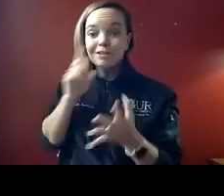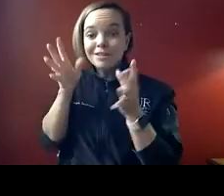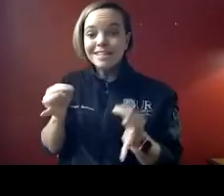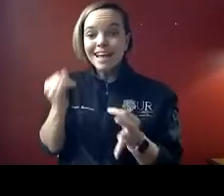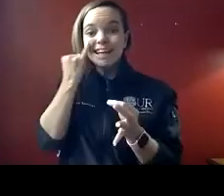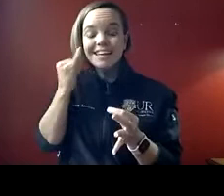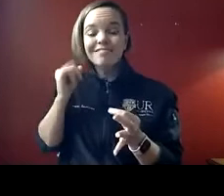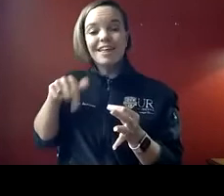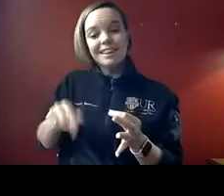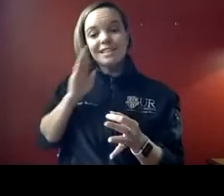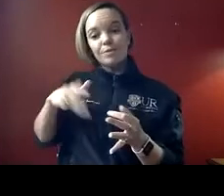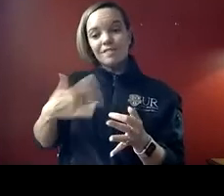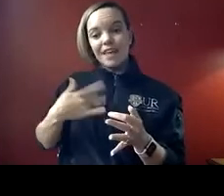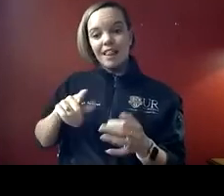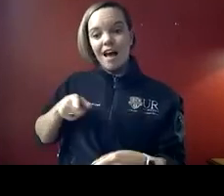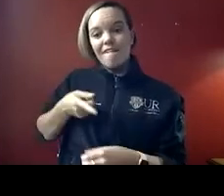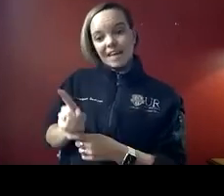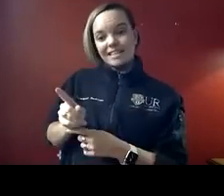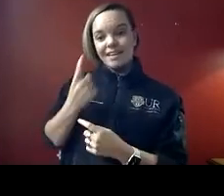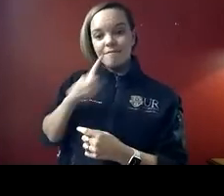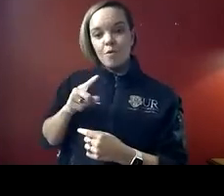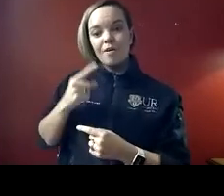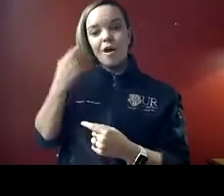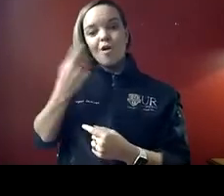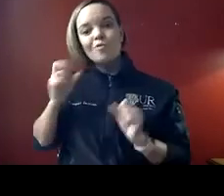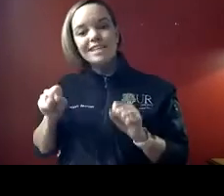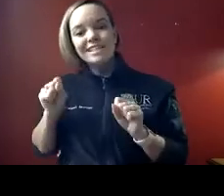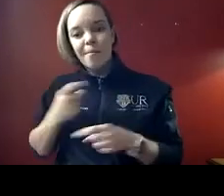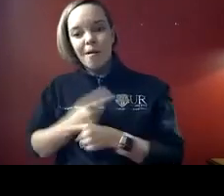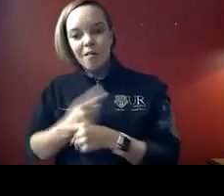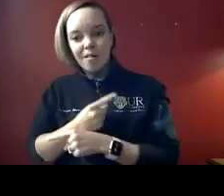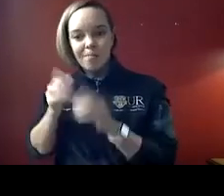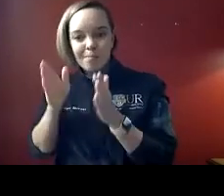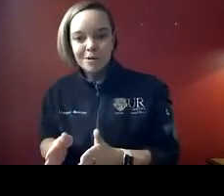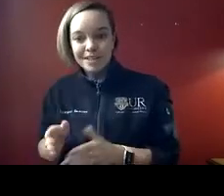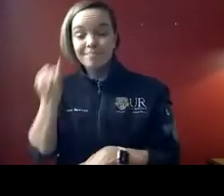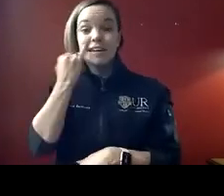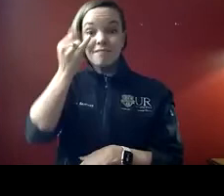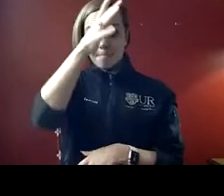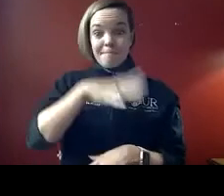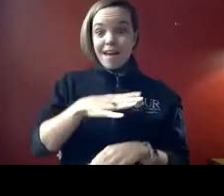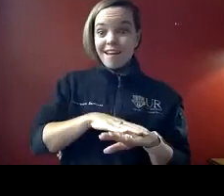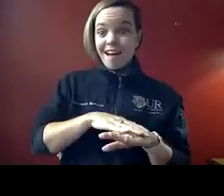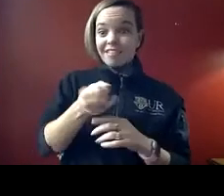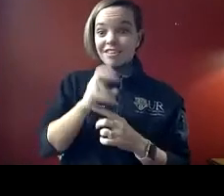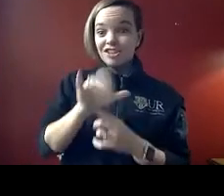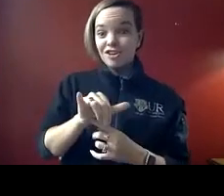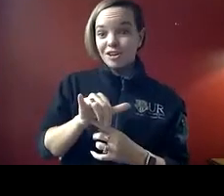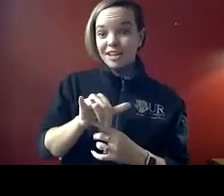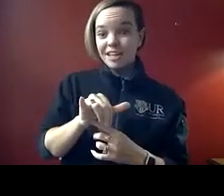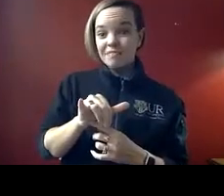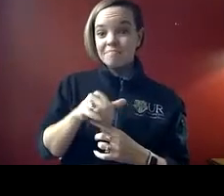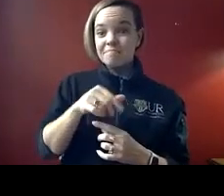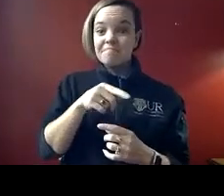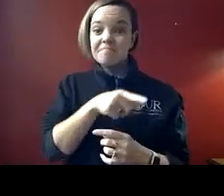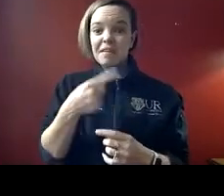offensive to a reasonable person. And when there were men on the jury, they'd say, it's not offensive to me, someone